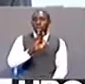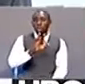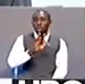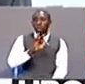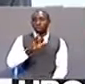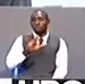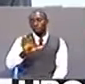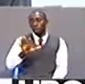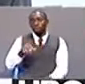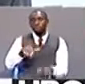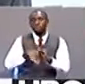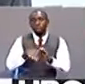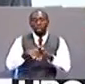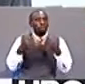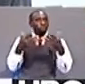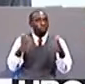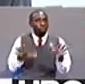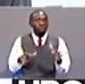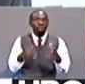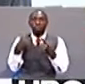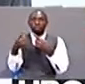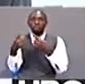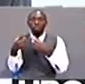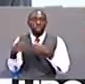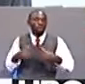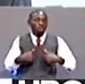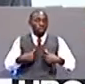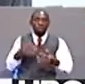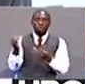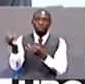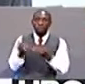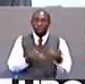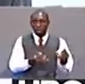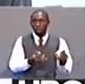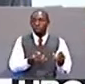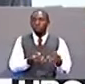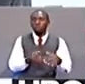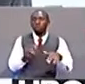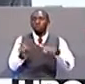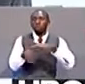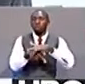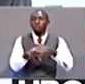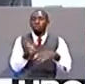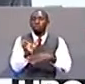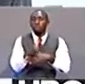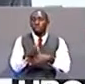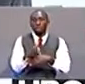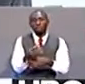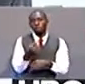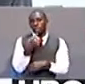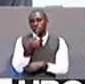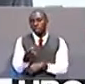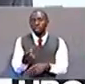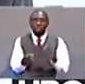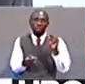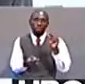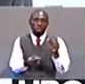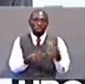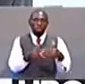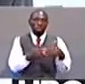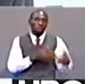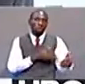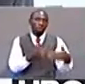pay tribute to the Archbishop. I want to invite the Prime Minister if he has some closing remarks to say them before we close.